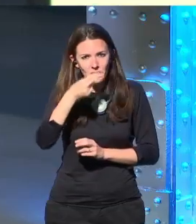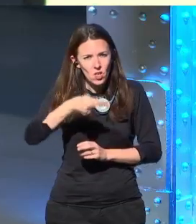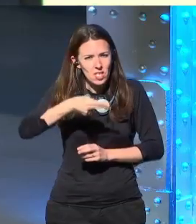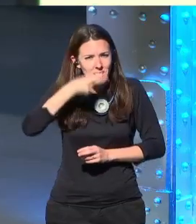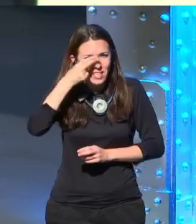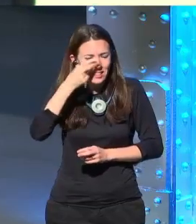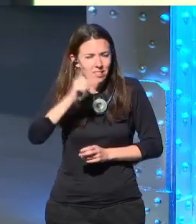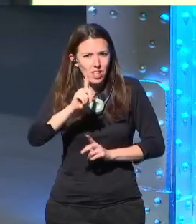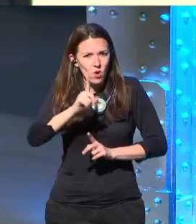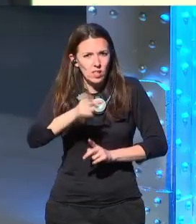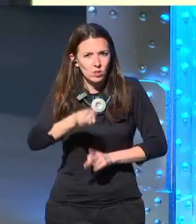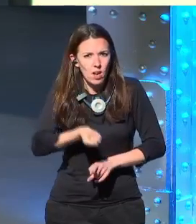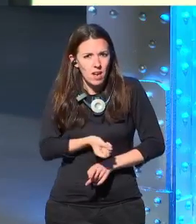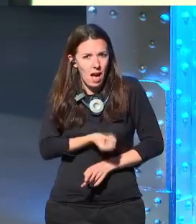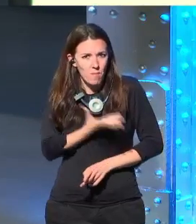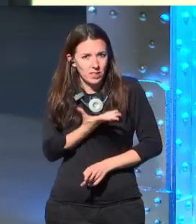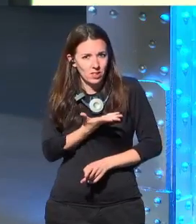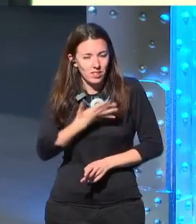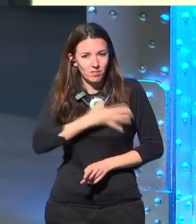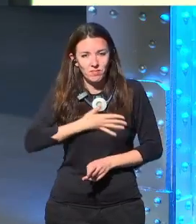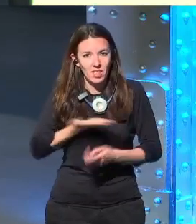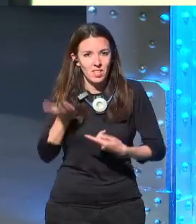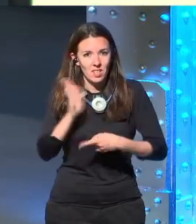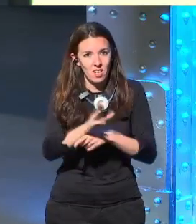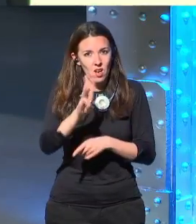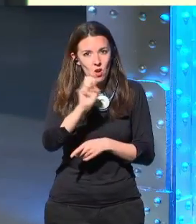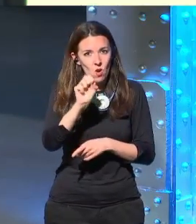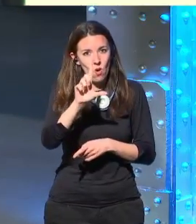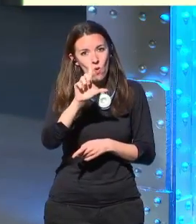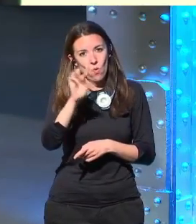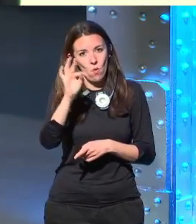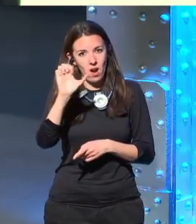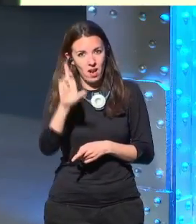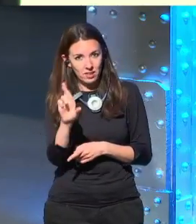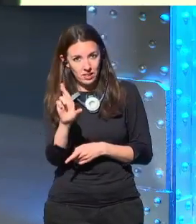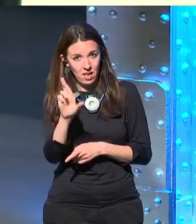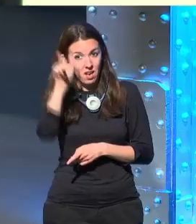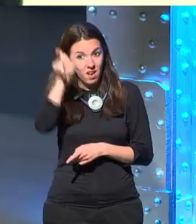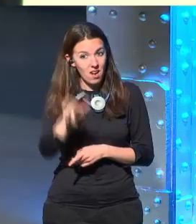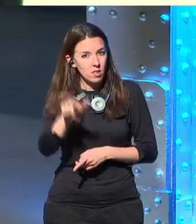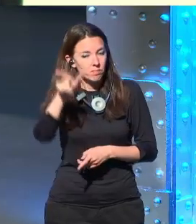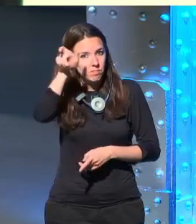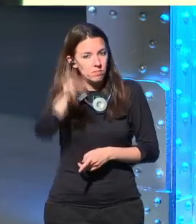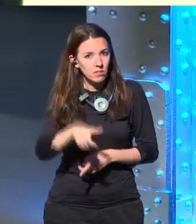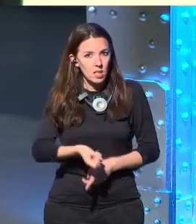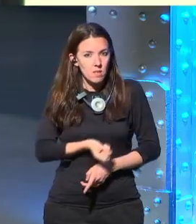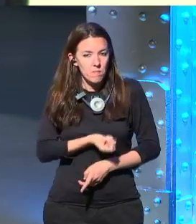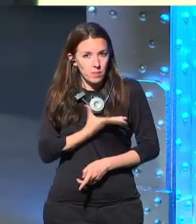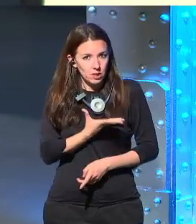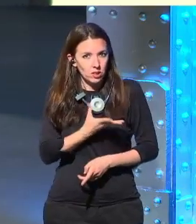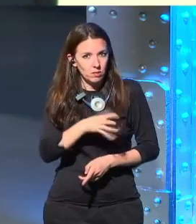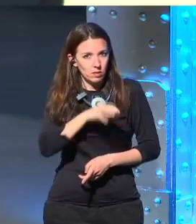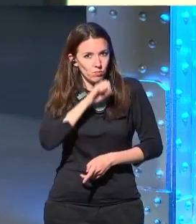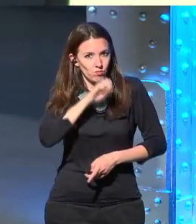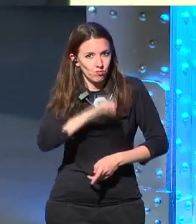is more than interesting. He's terribly exciting. It is a pleasure to introduce you to Walter Isaacson.